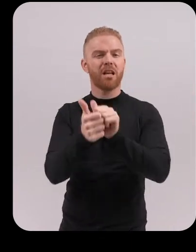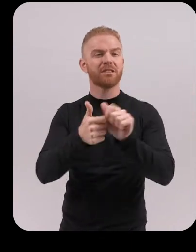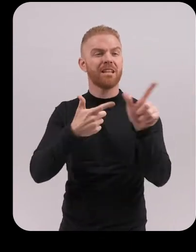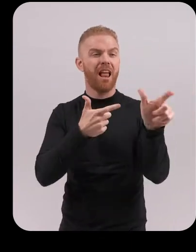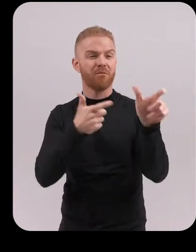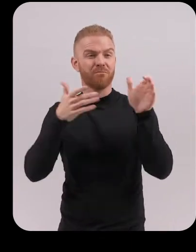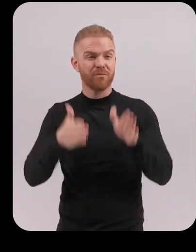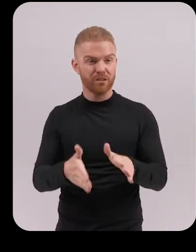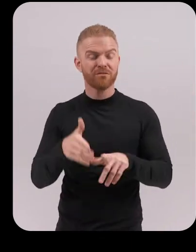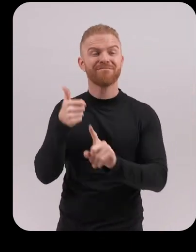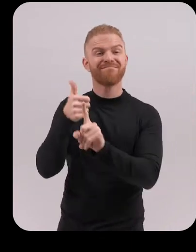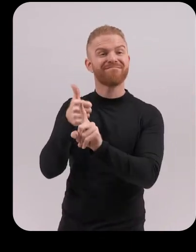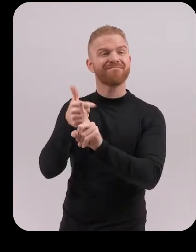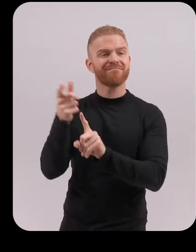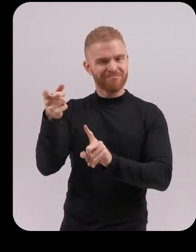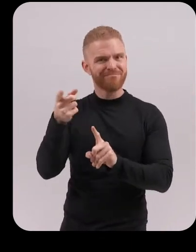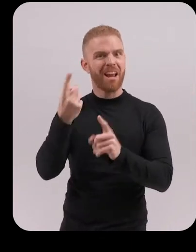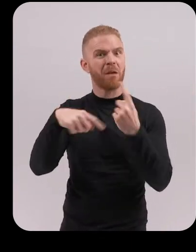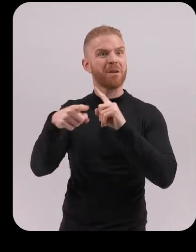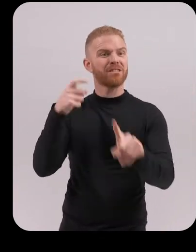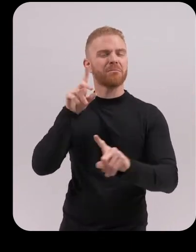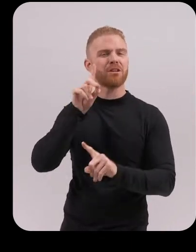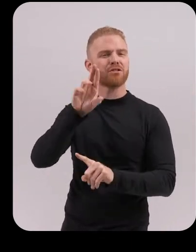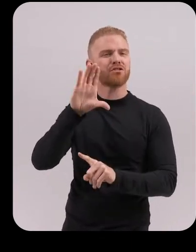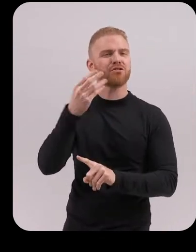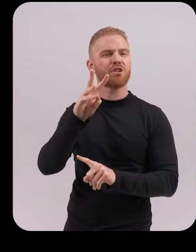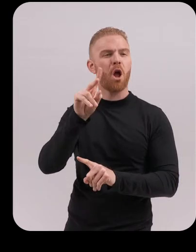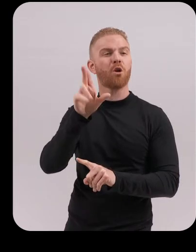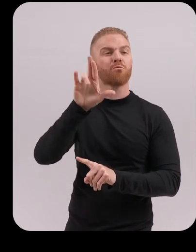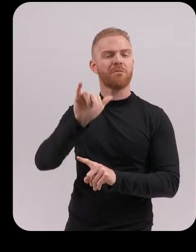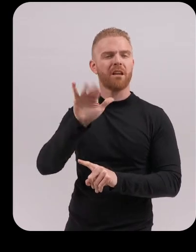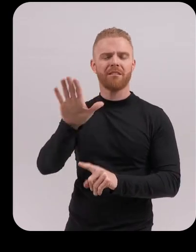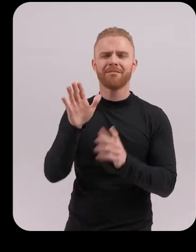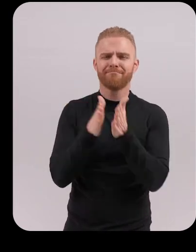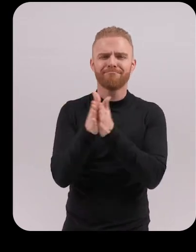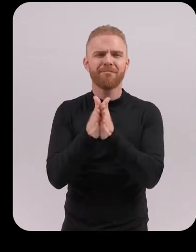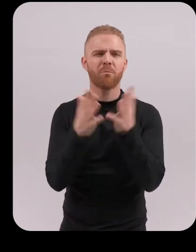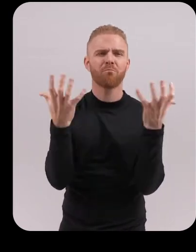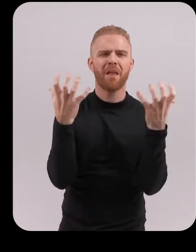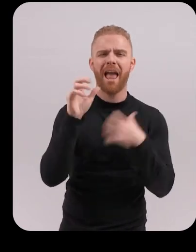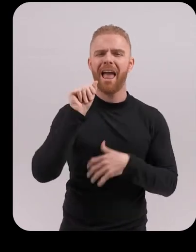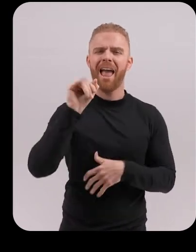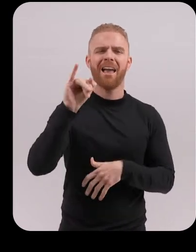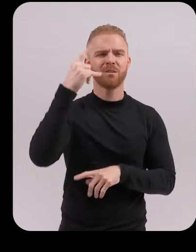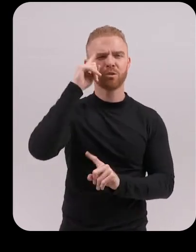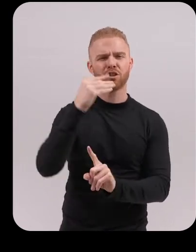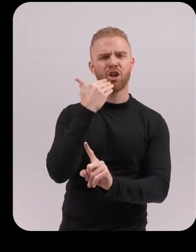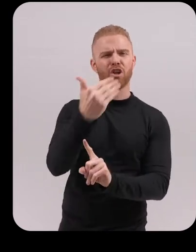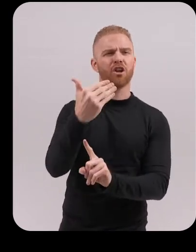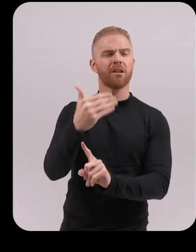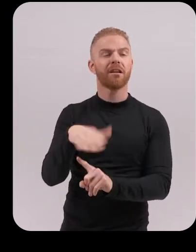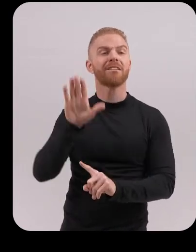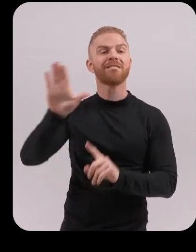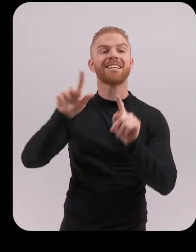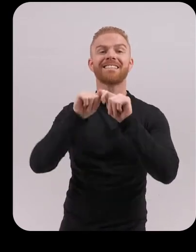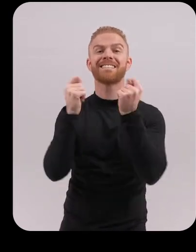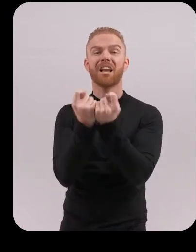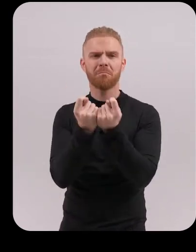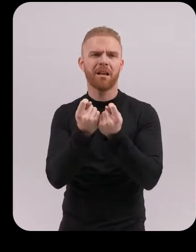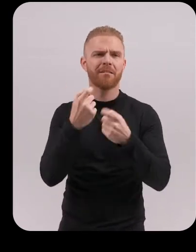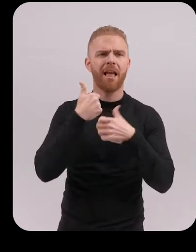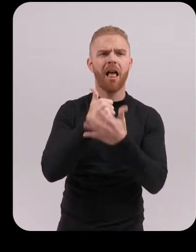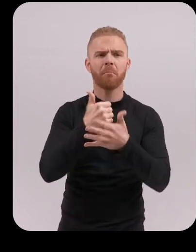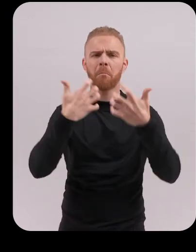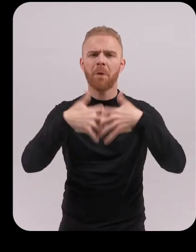Accelerator. Eugenie was born out of Dr. Chowdhury's desire to use AI for good. His team